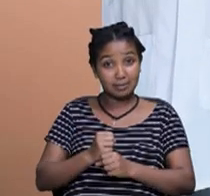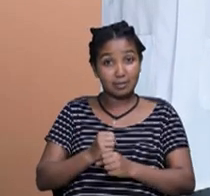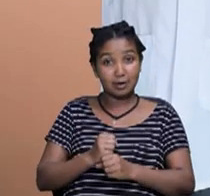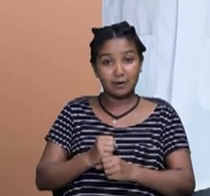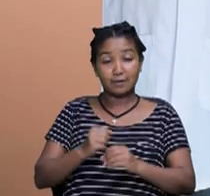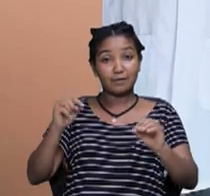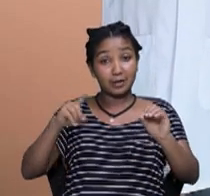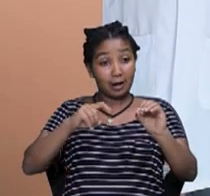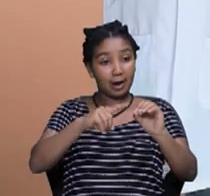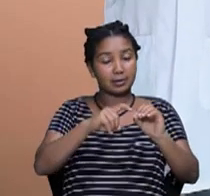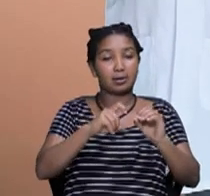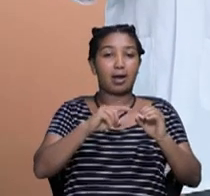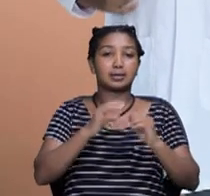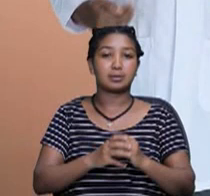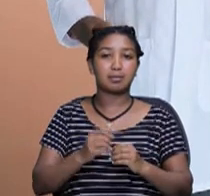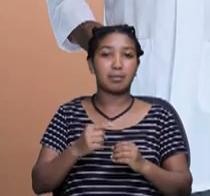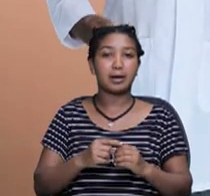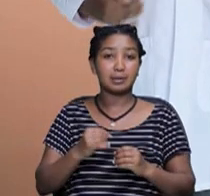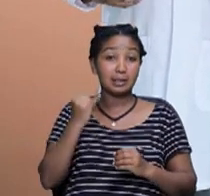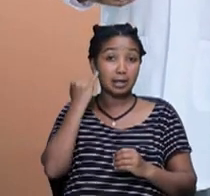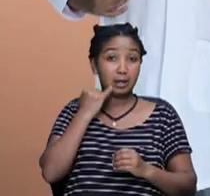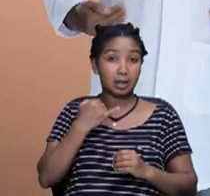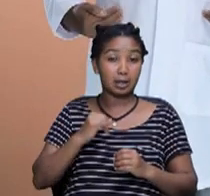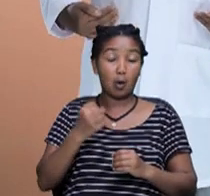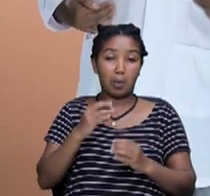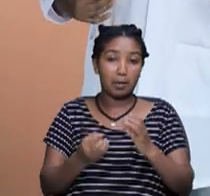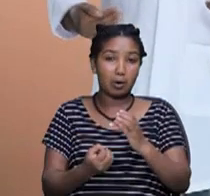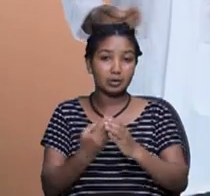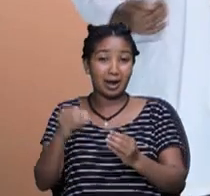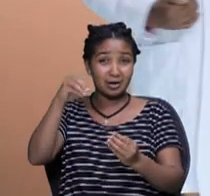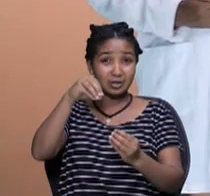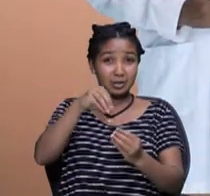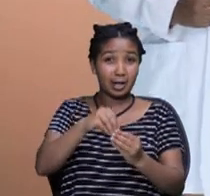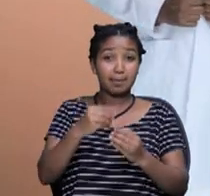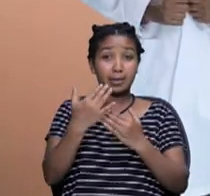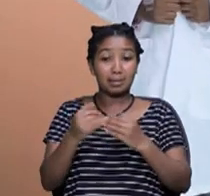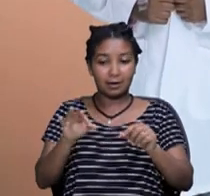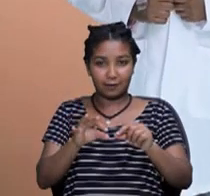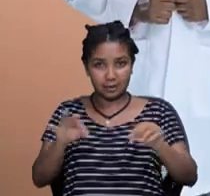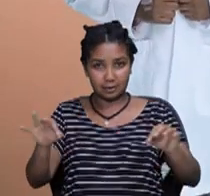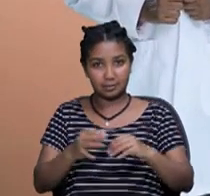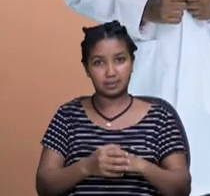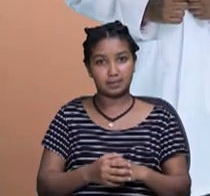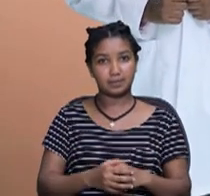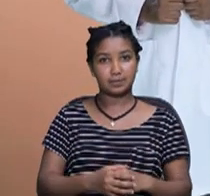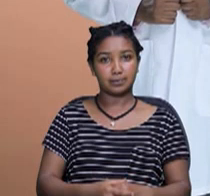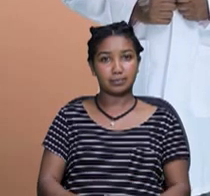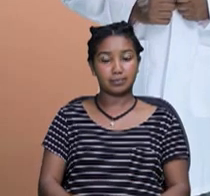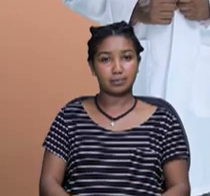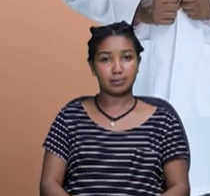fertilized egg by thickening, by producing additional blood vessel.